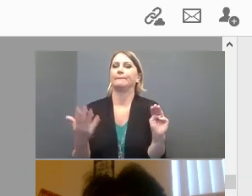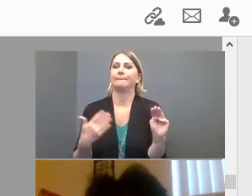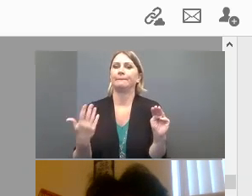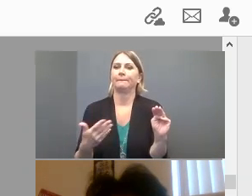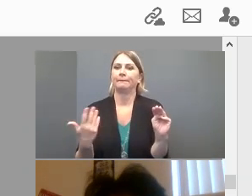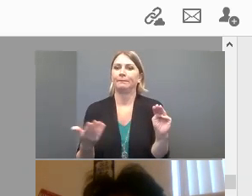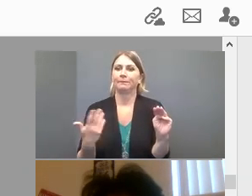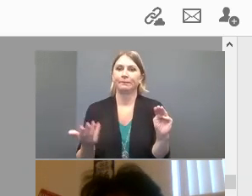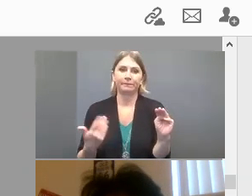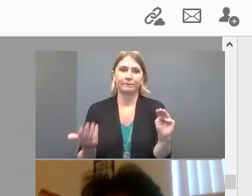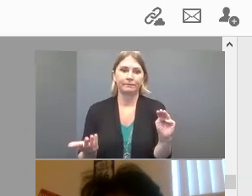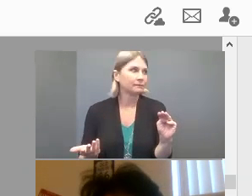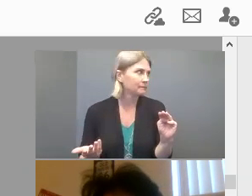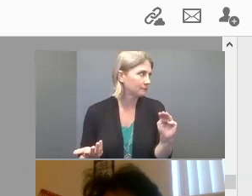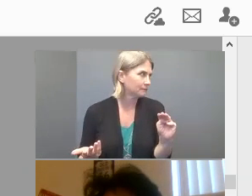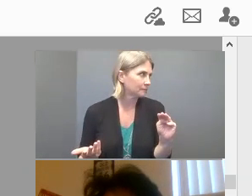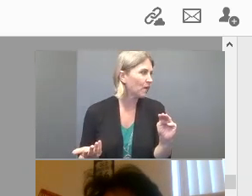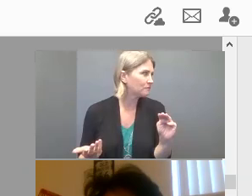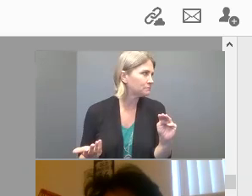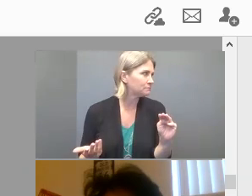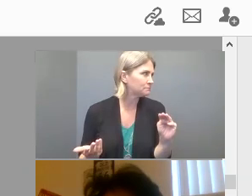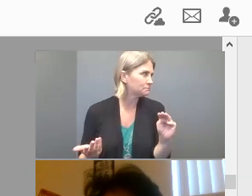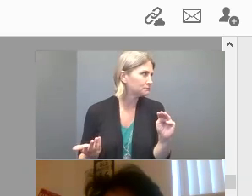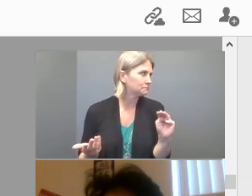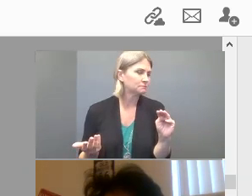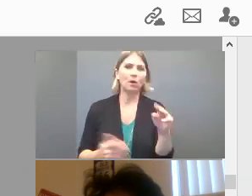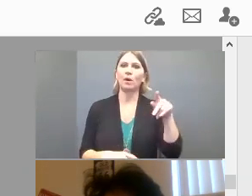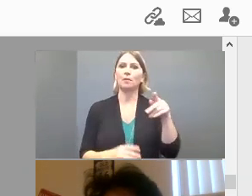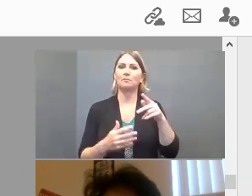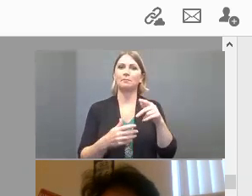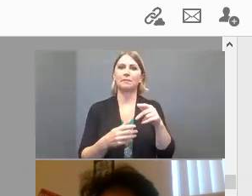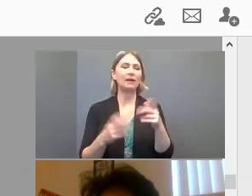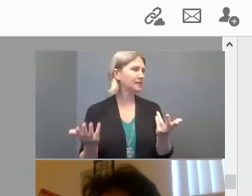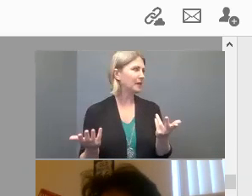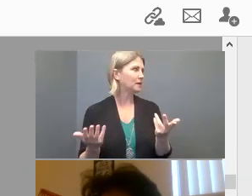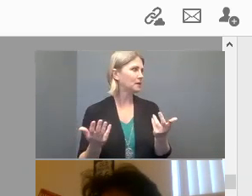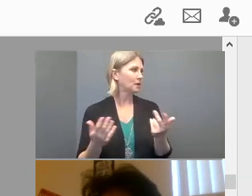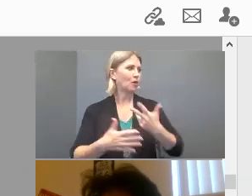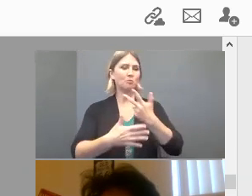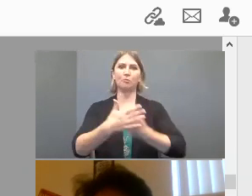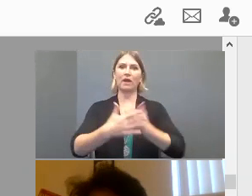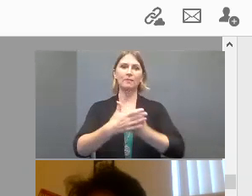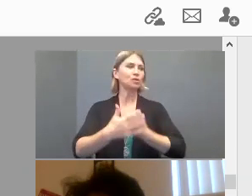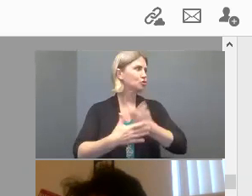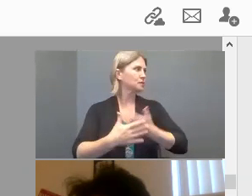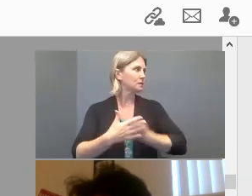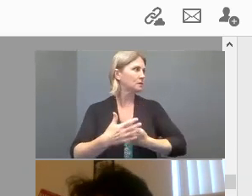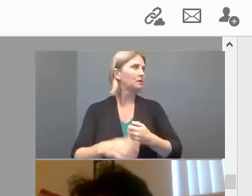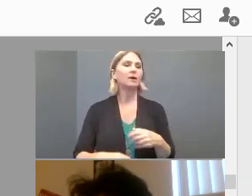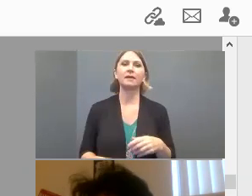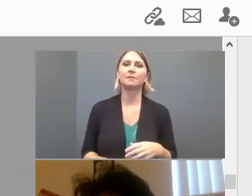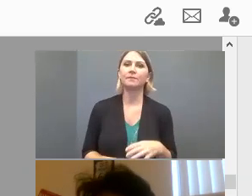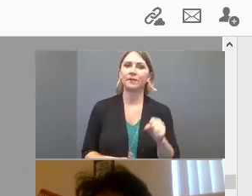function, right? Okay, so similarly, we can also say n squared also belongs to the group of functions of big O of n